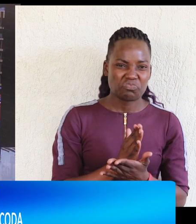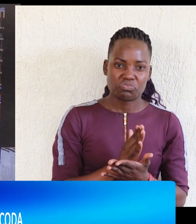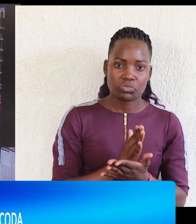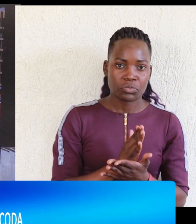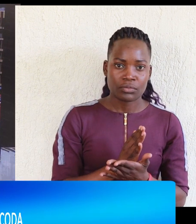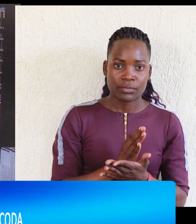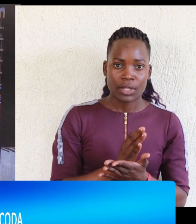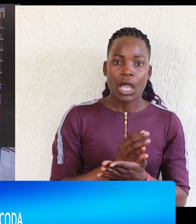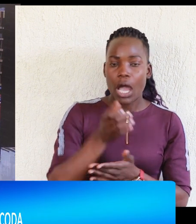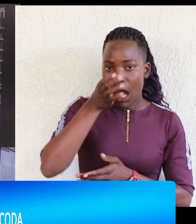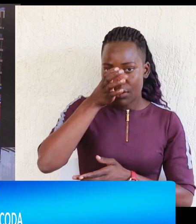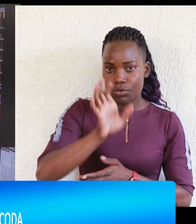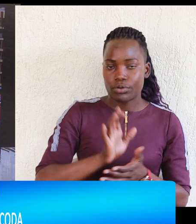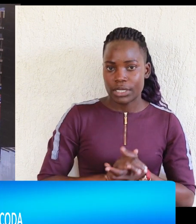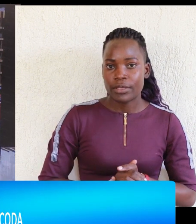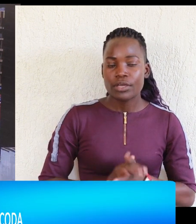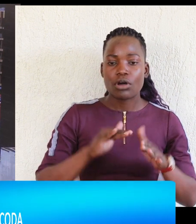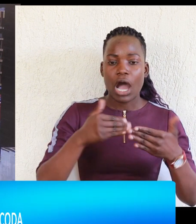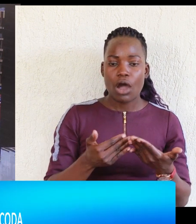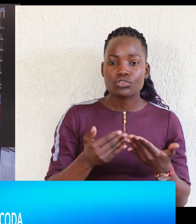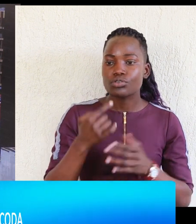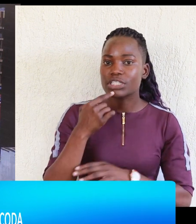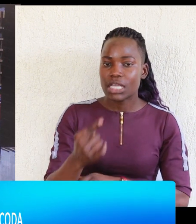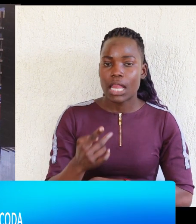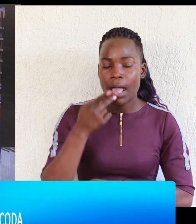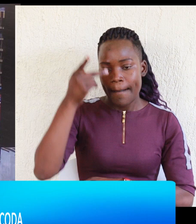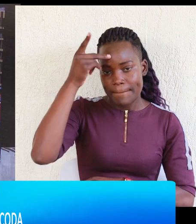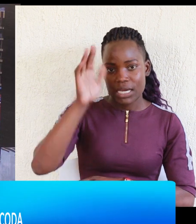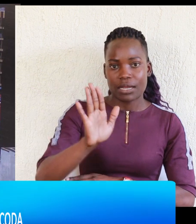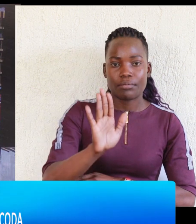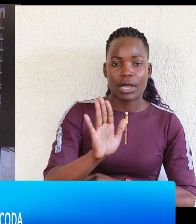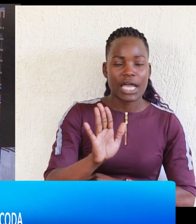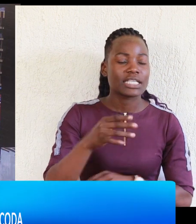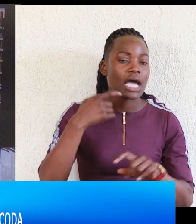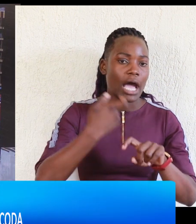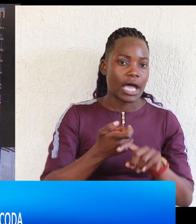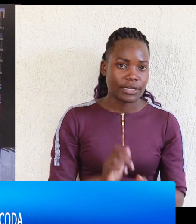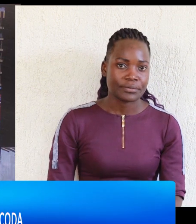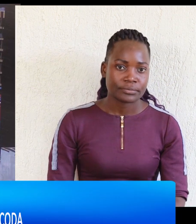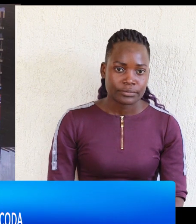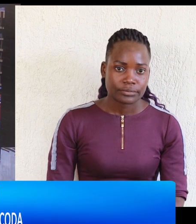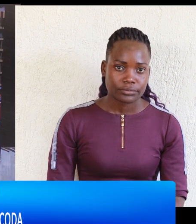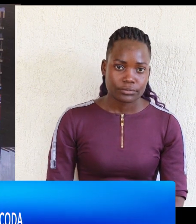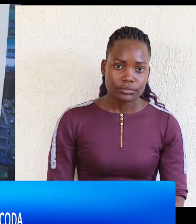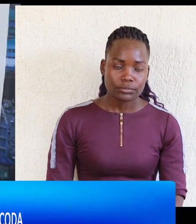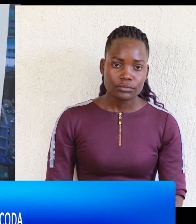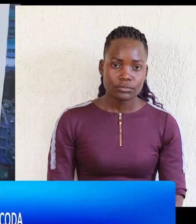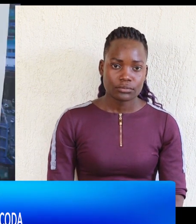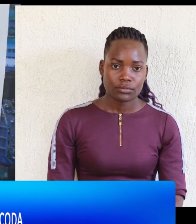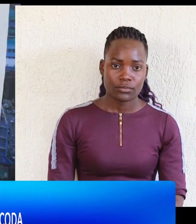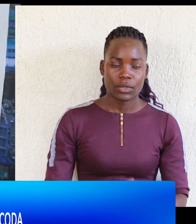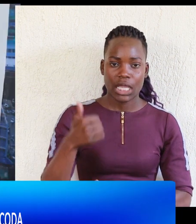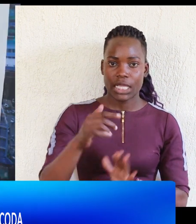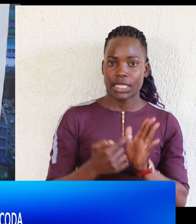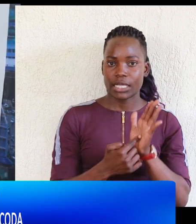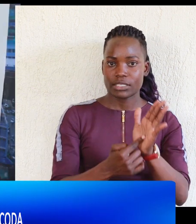cruel. How to pass this information to your parent as a kid? It's really tricky. Yes. Giving an